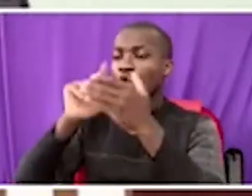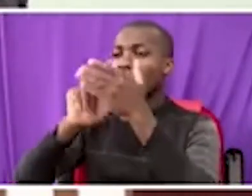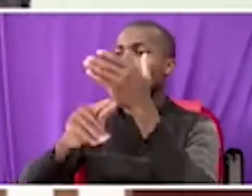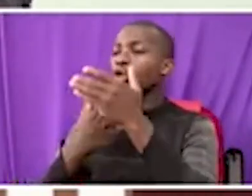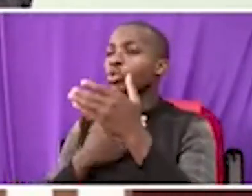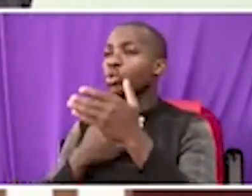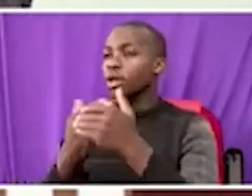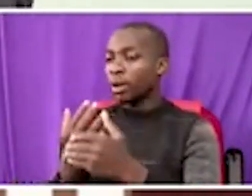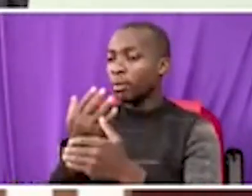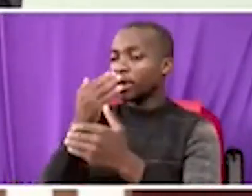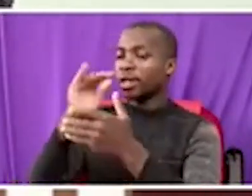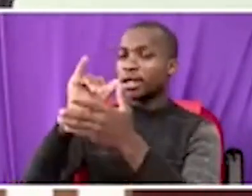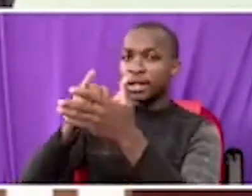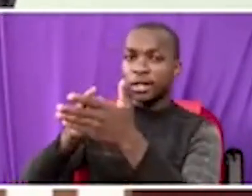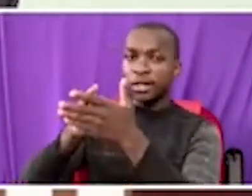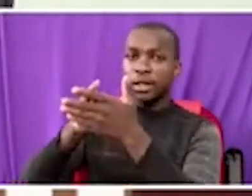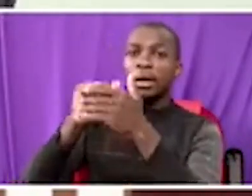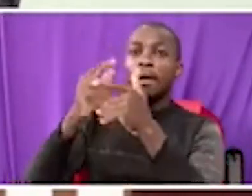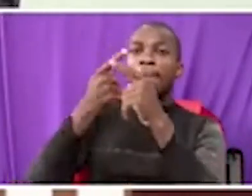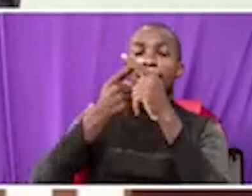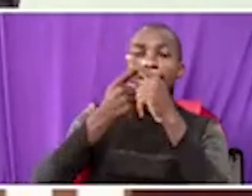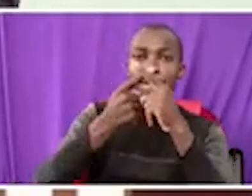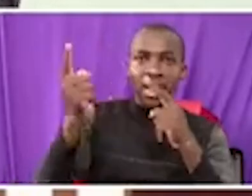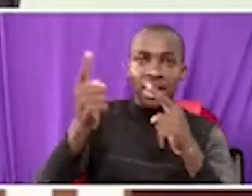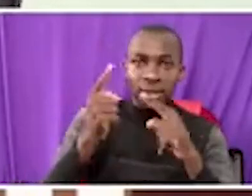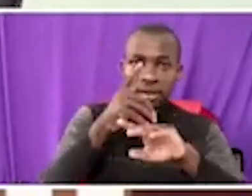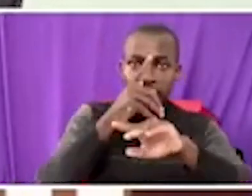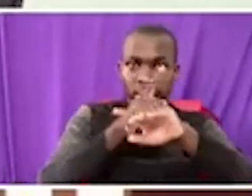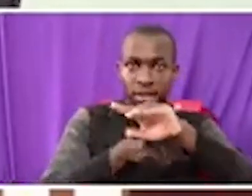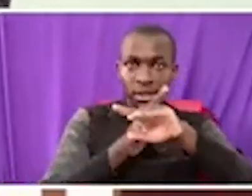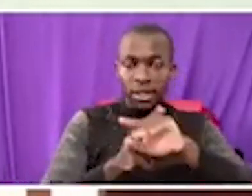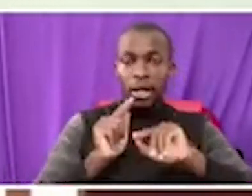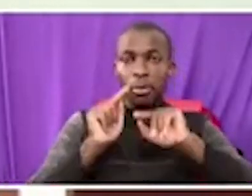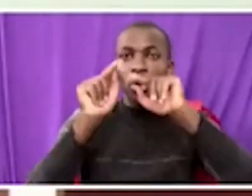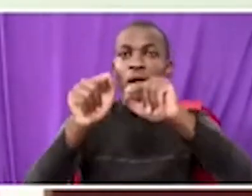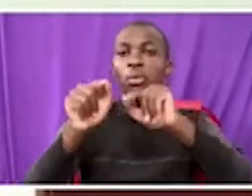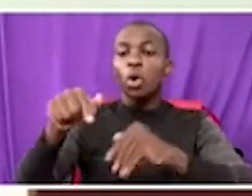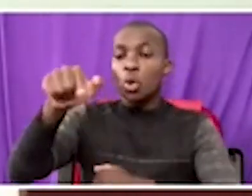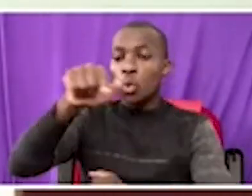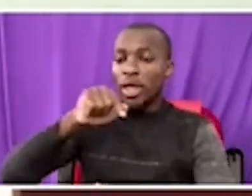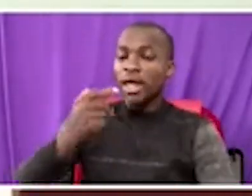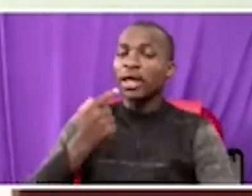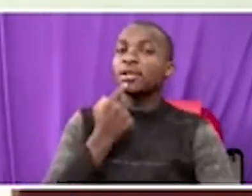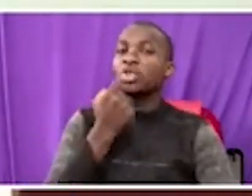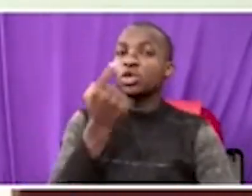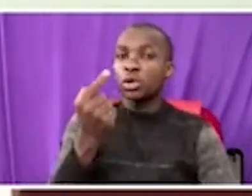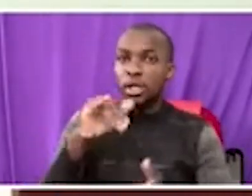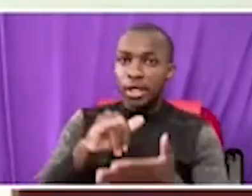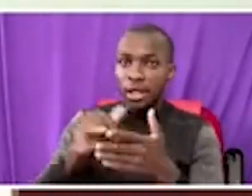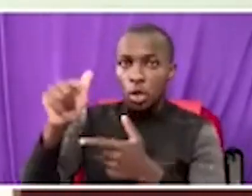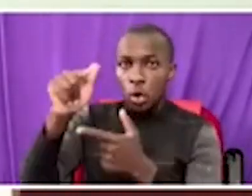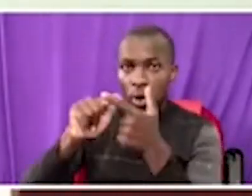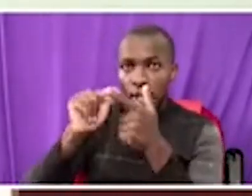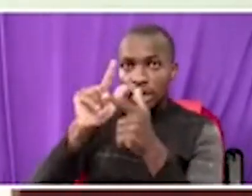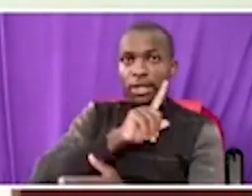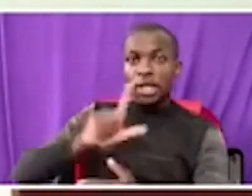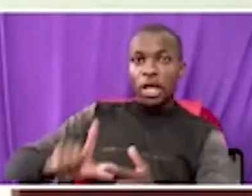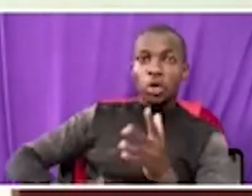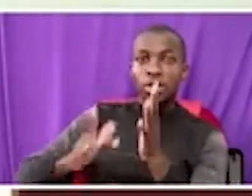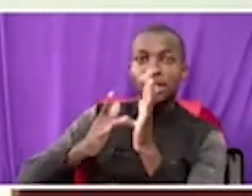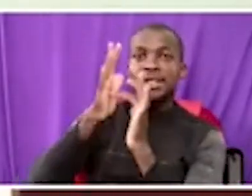greed. But a time is coming, we are told, when the Lord Jesus